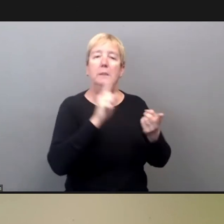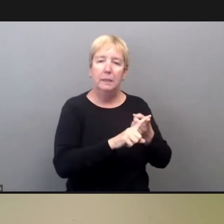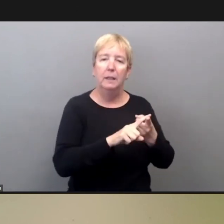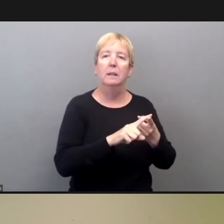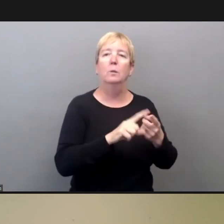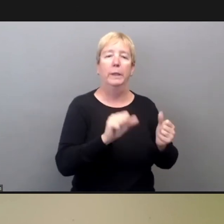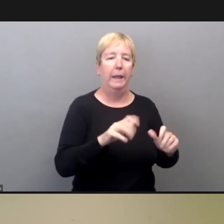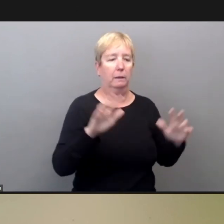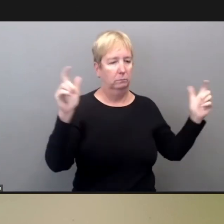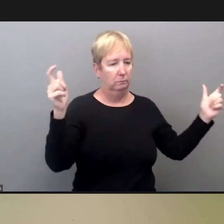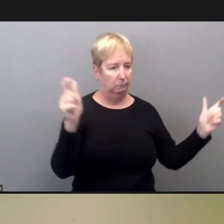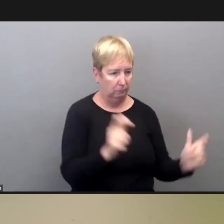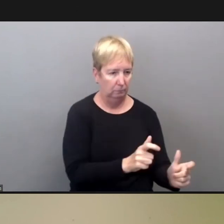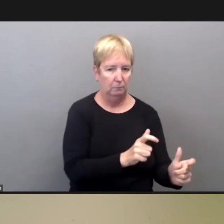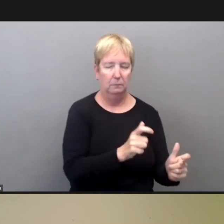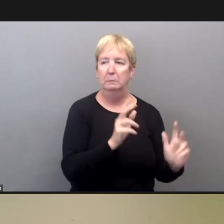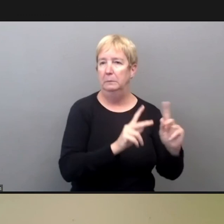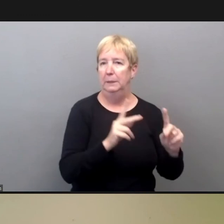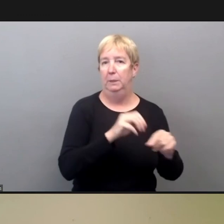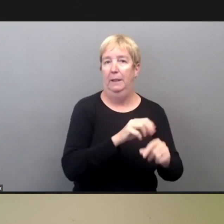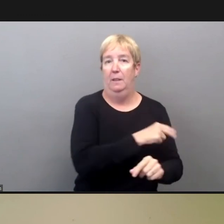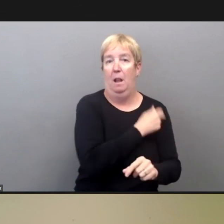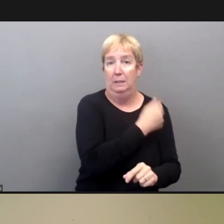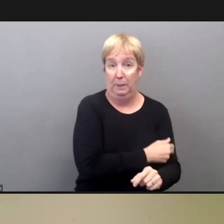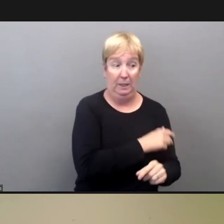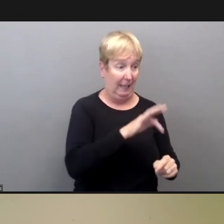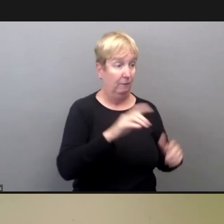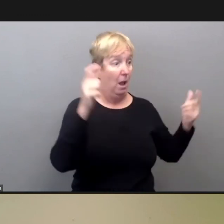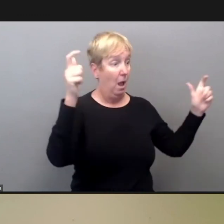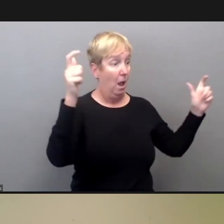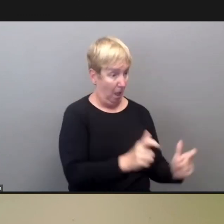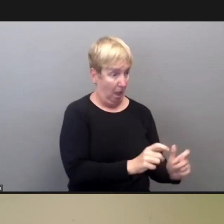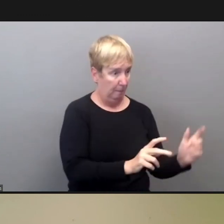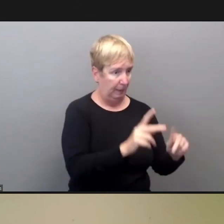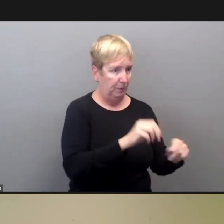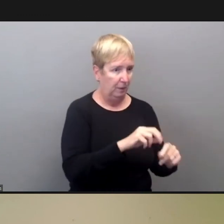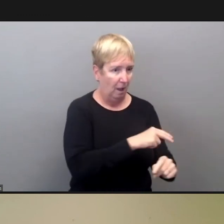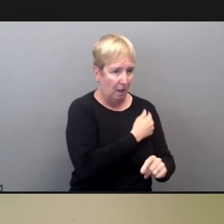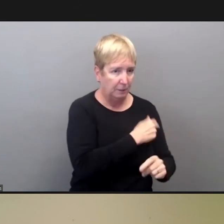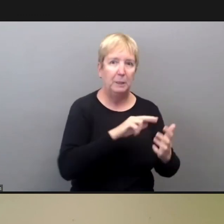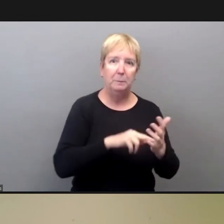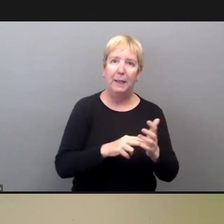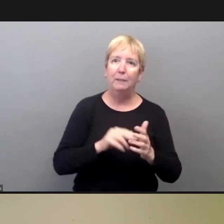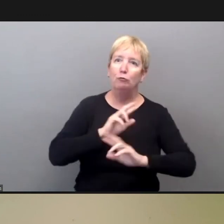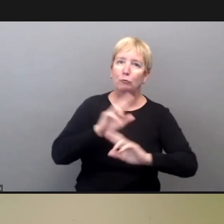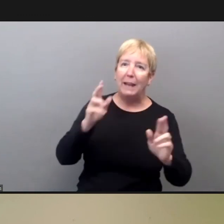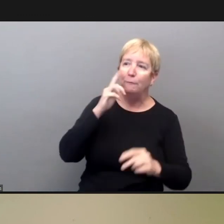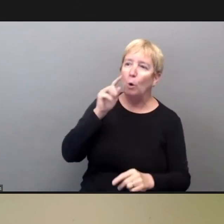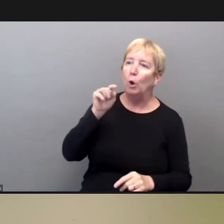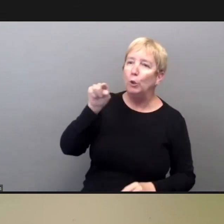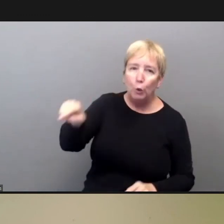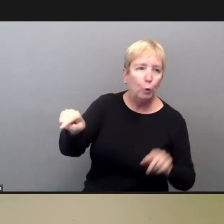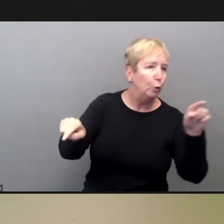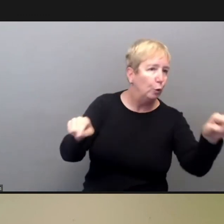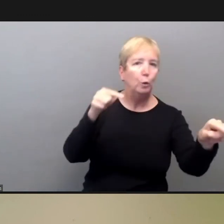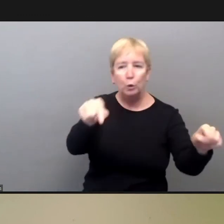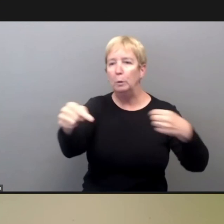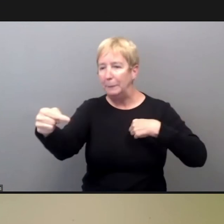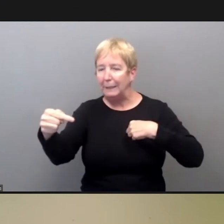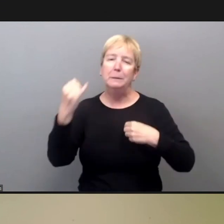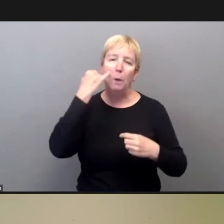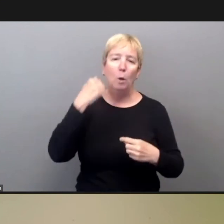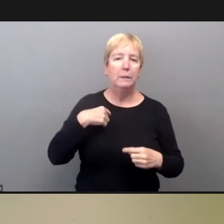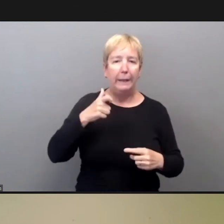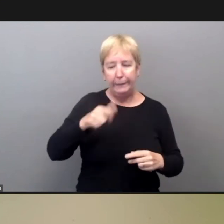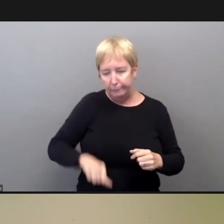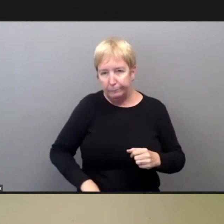beds and make room for you and me and our other family members who may have to go in for an appendectomy or,